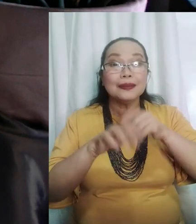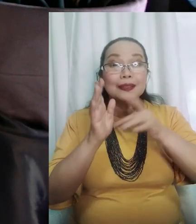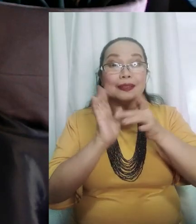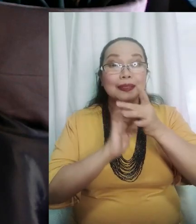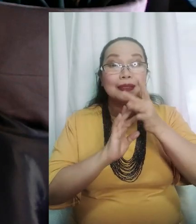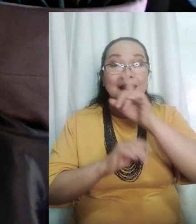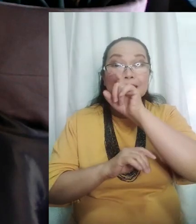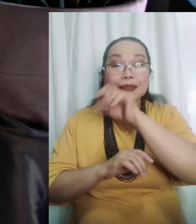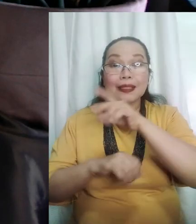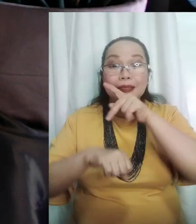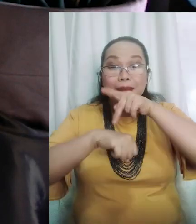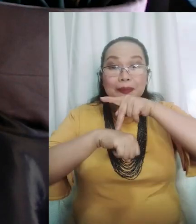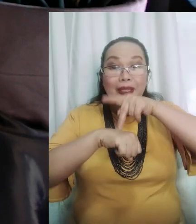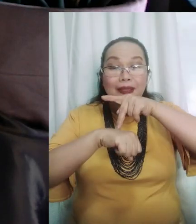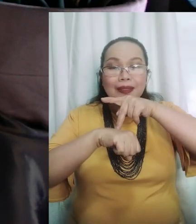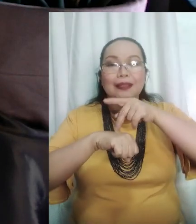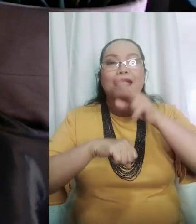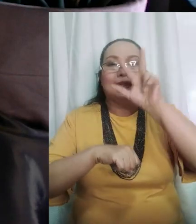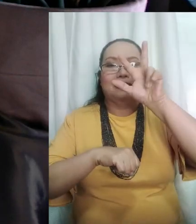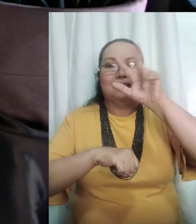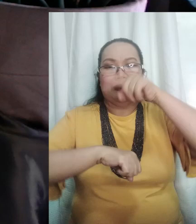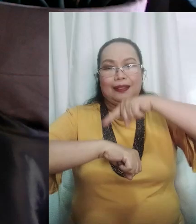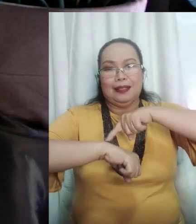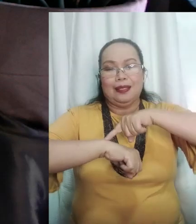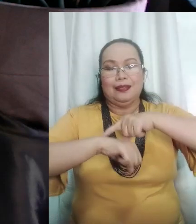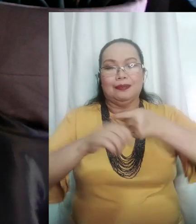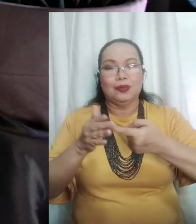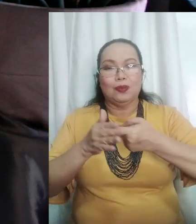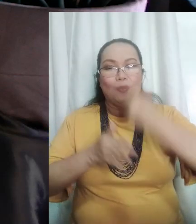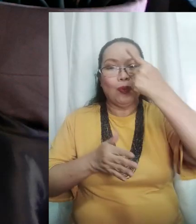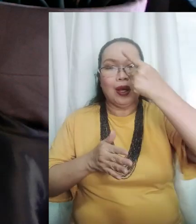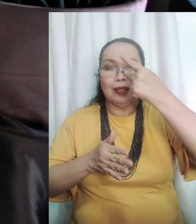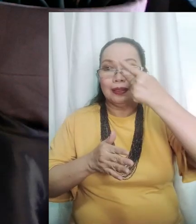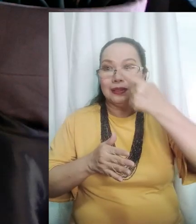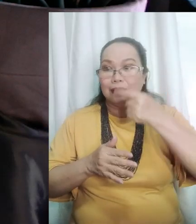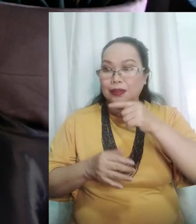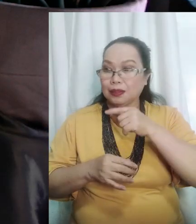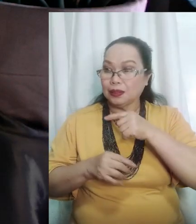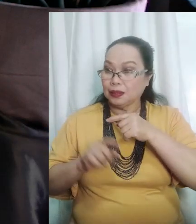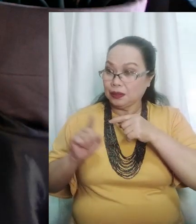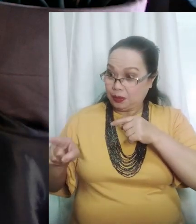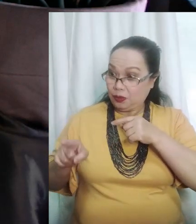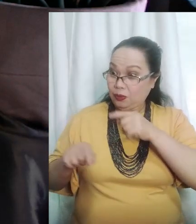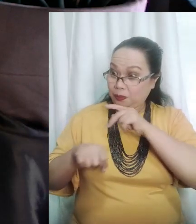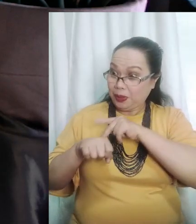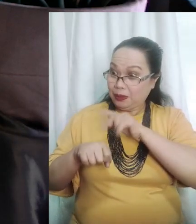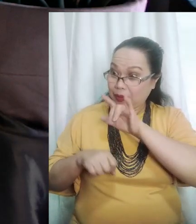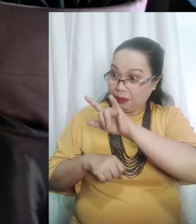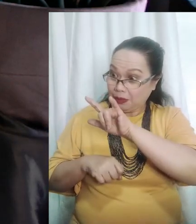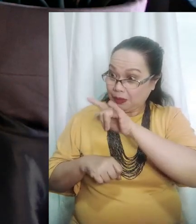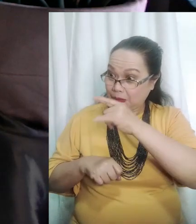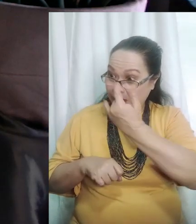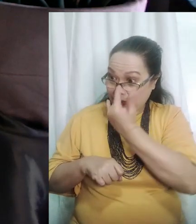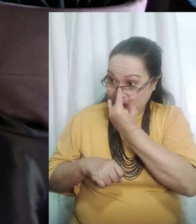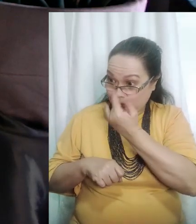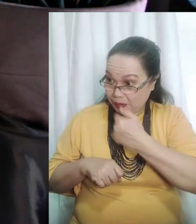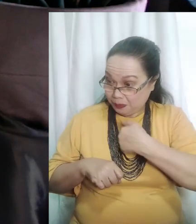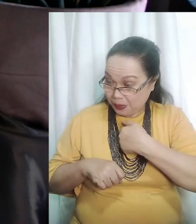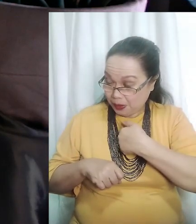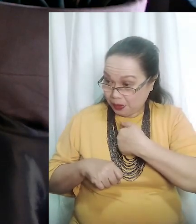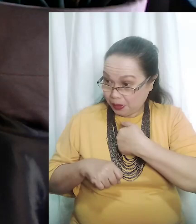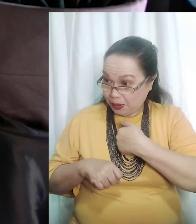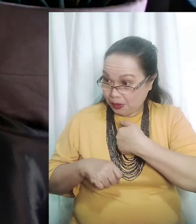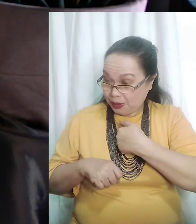Peter? 3 times. Jesus, do you really? Peter, do you really,